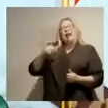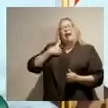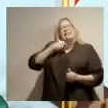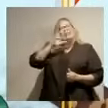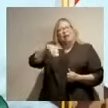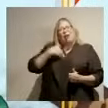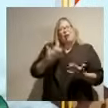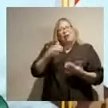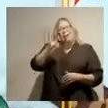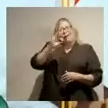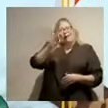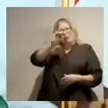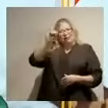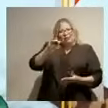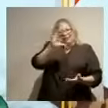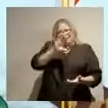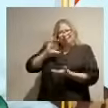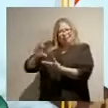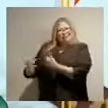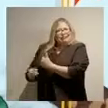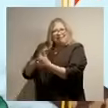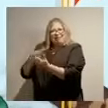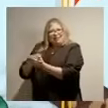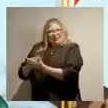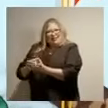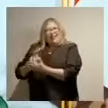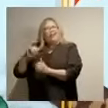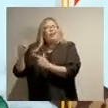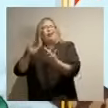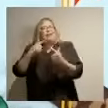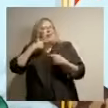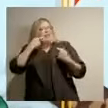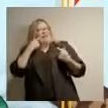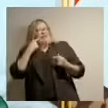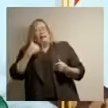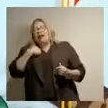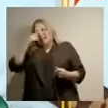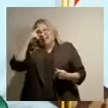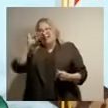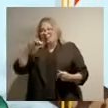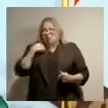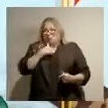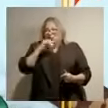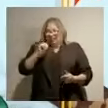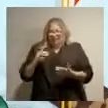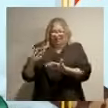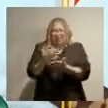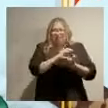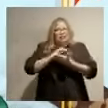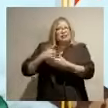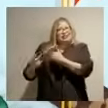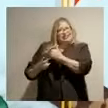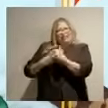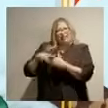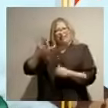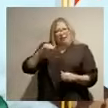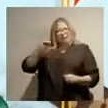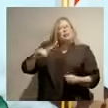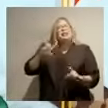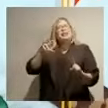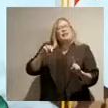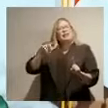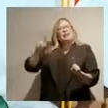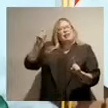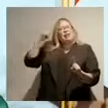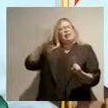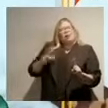laughed. And I said, well, if I can get anywhere near 90, I think historically, even Brown during those years, and fiscal conservative, I don't